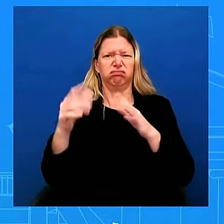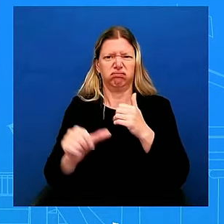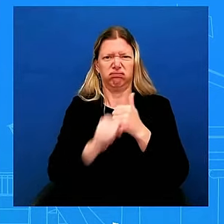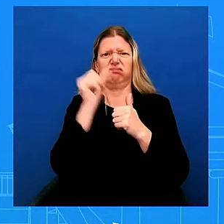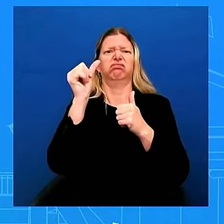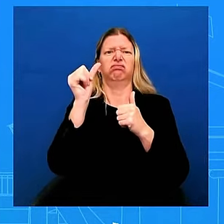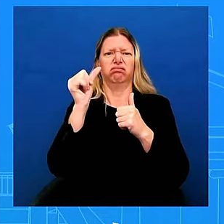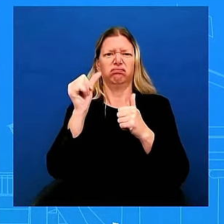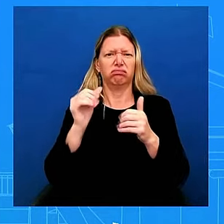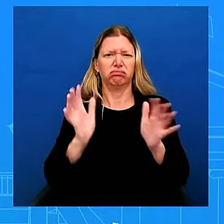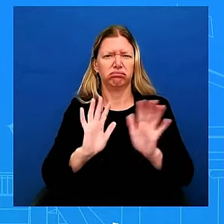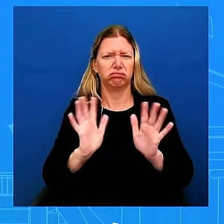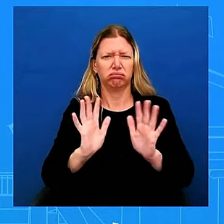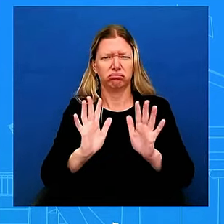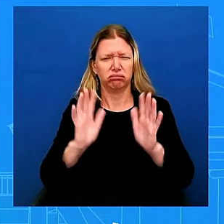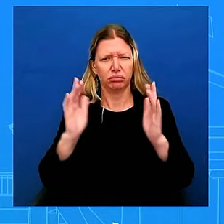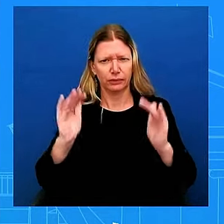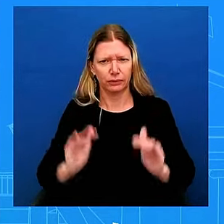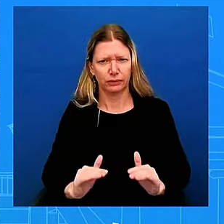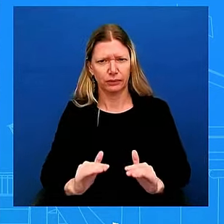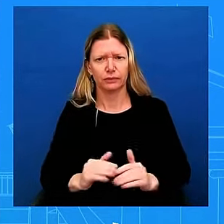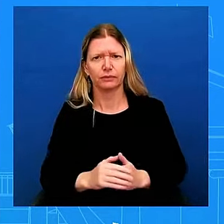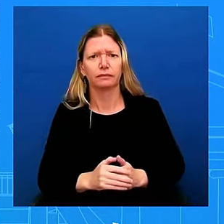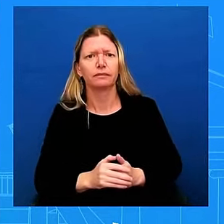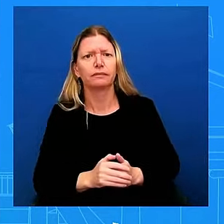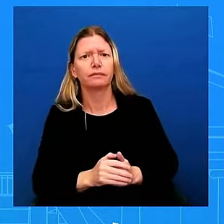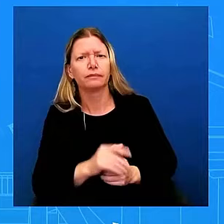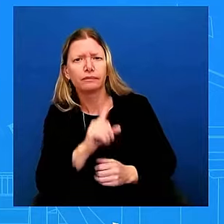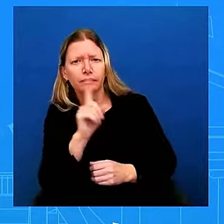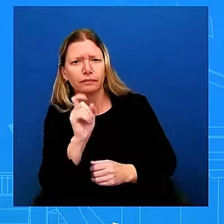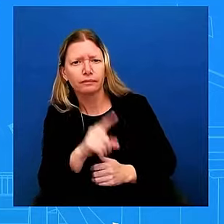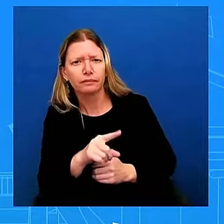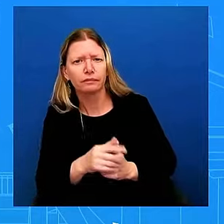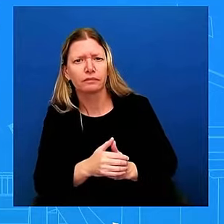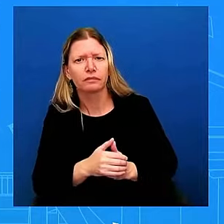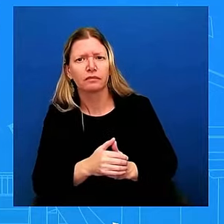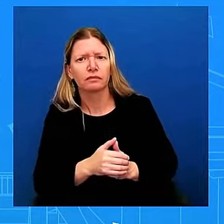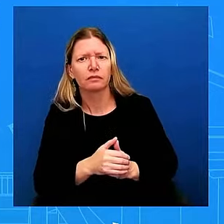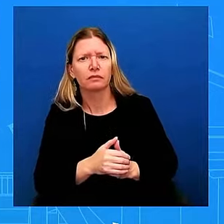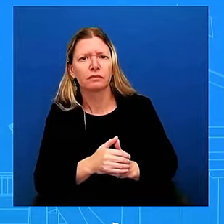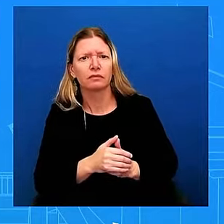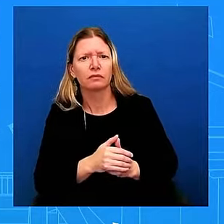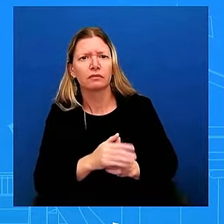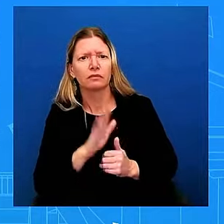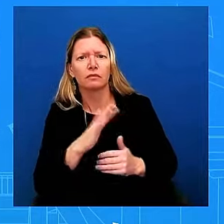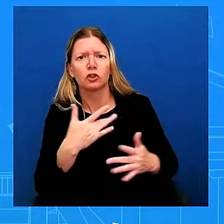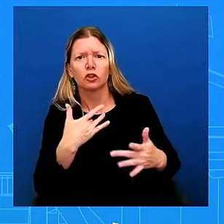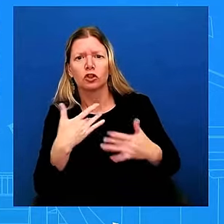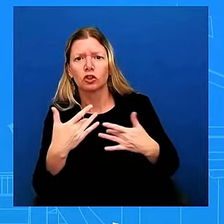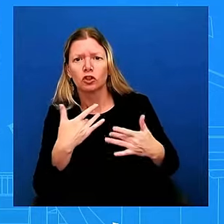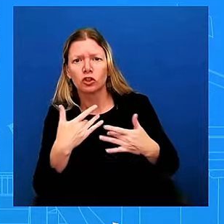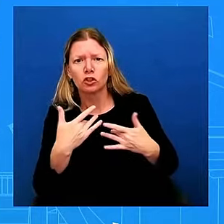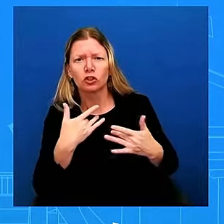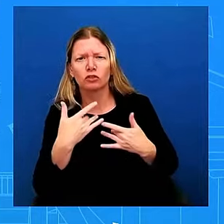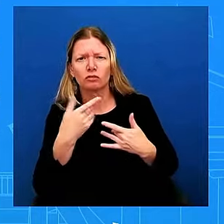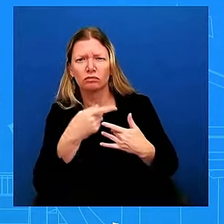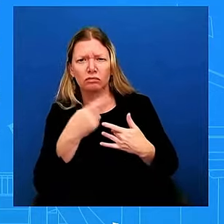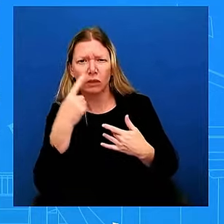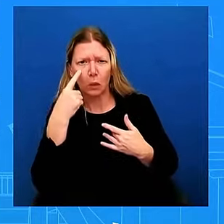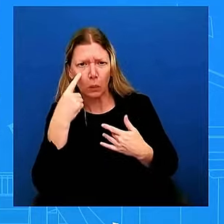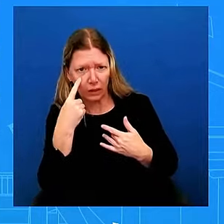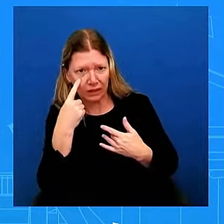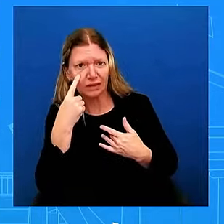Mr. Secretary, what concerns you about the fact there were witnesses who had identified a gunman on the building? There was local